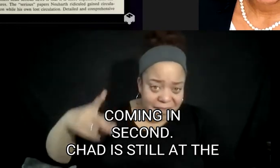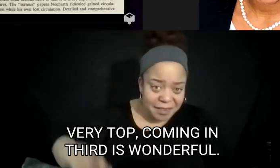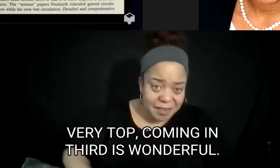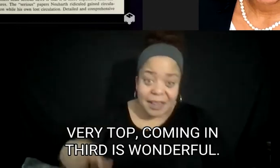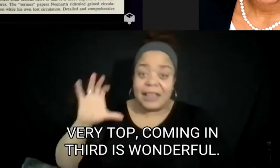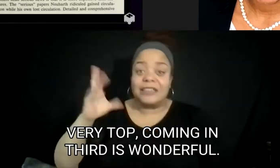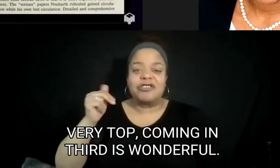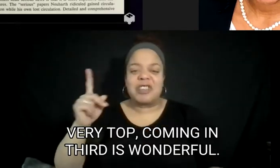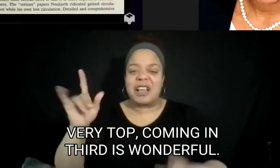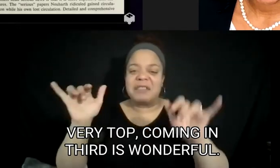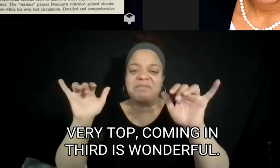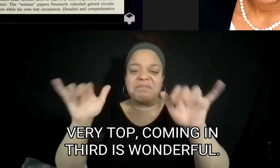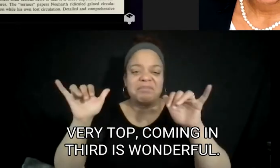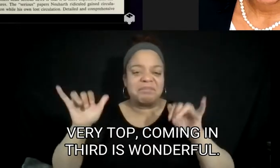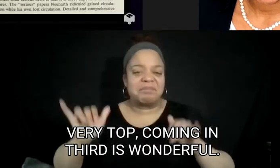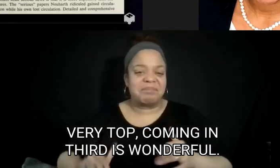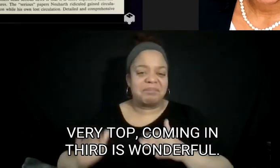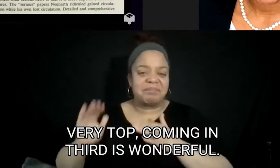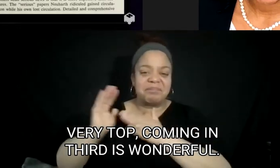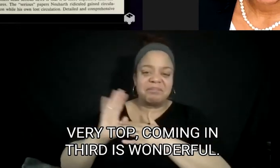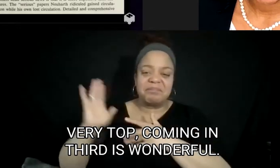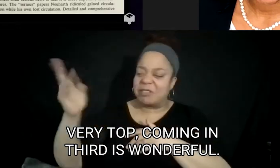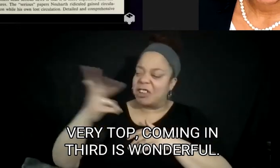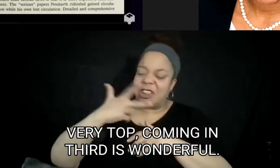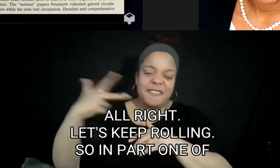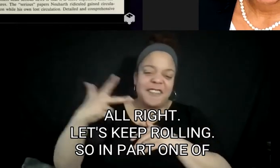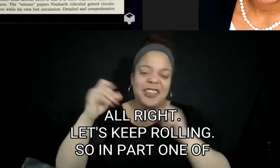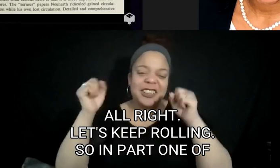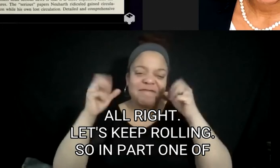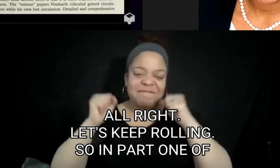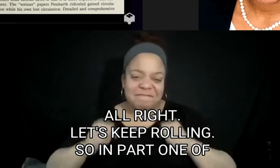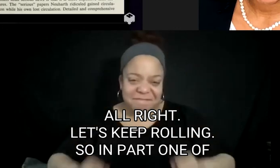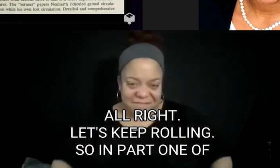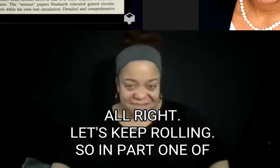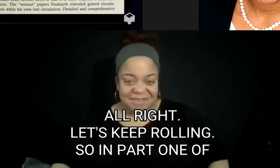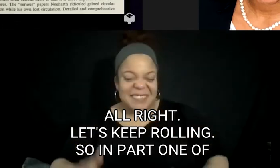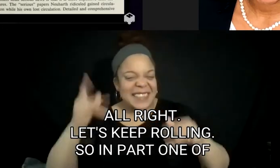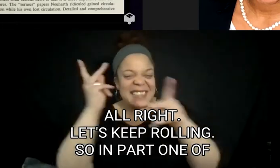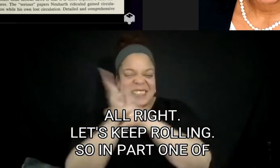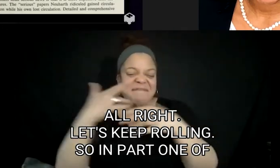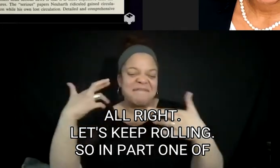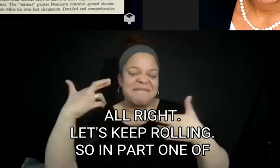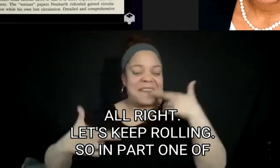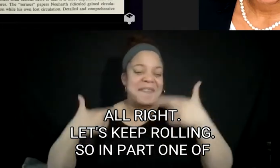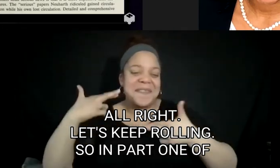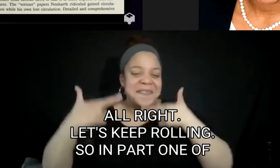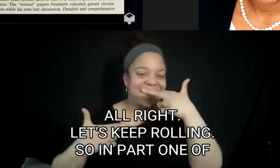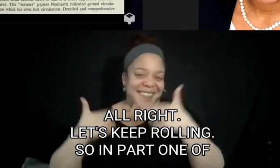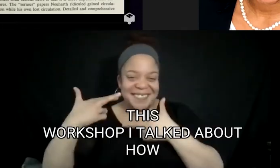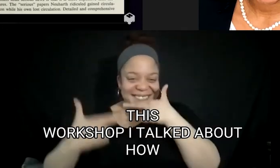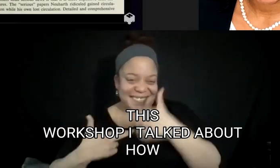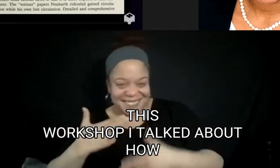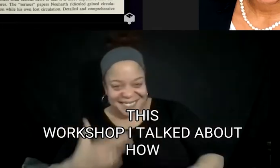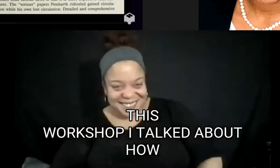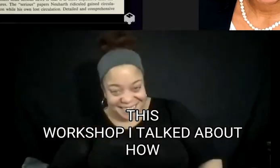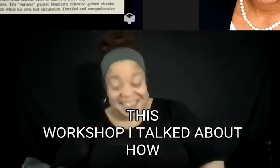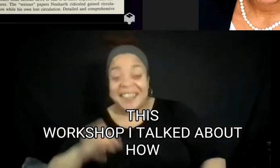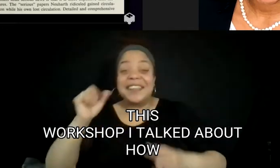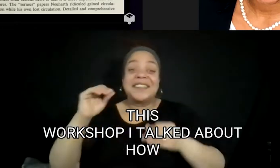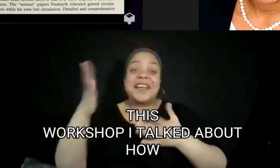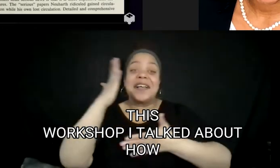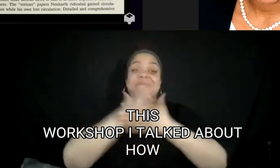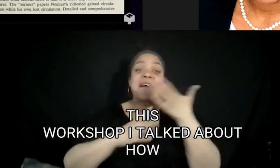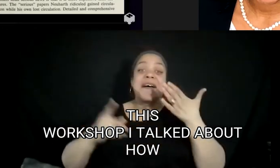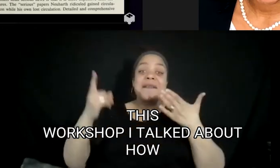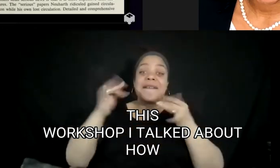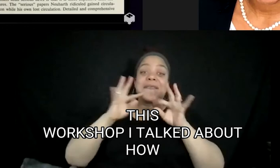So, you know, in part one of this workshop, I talked about how racist narratives that were seeded through media, you